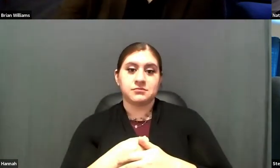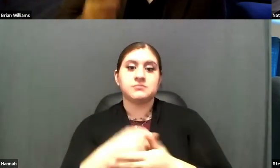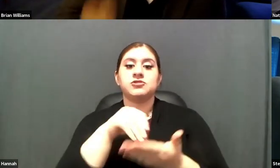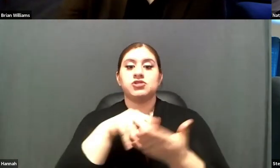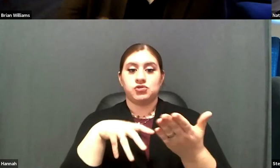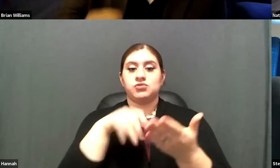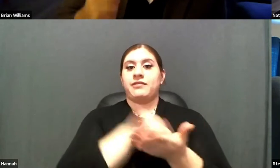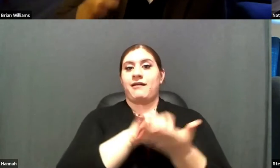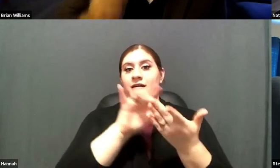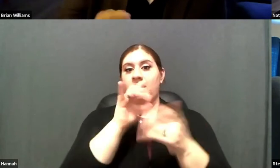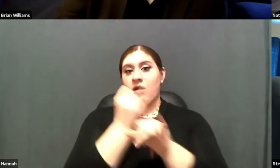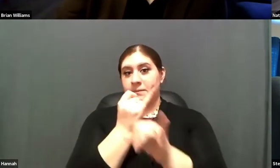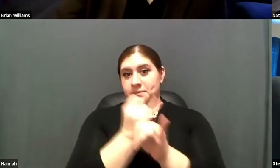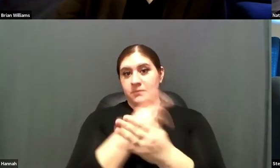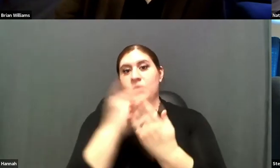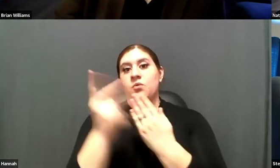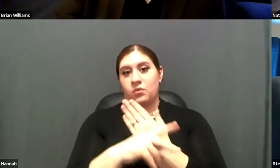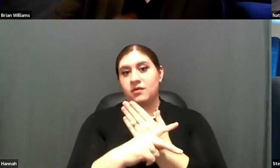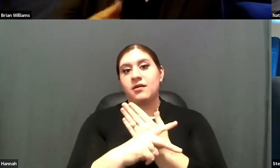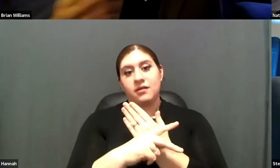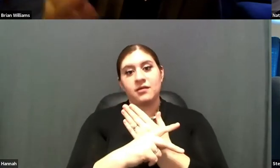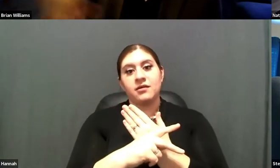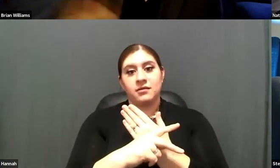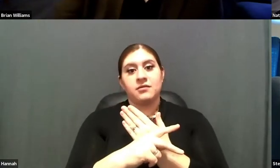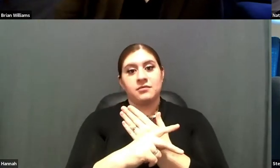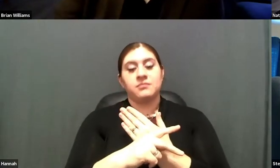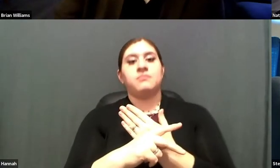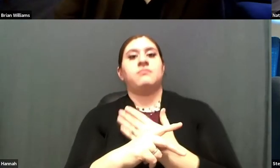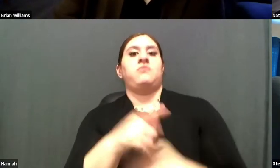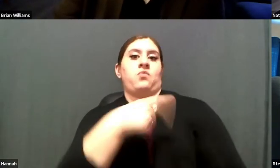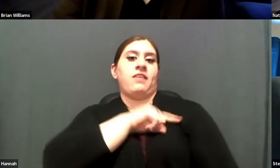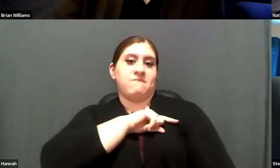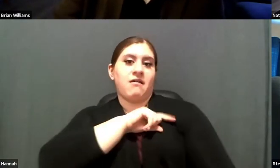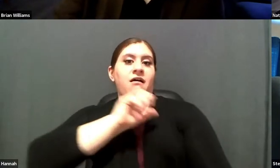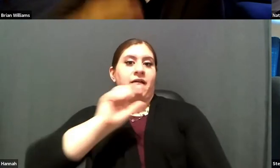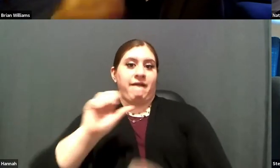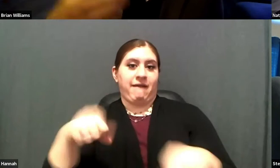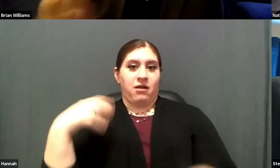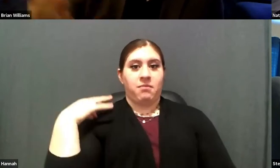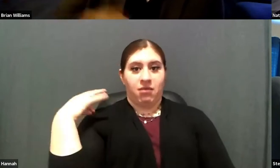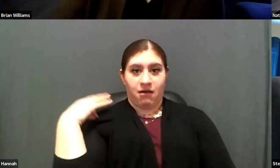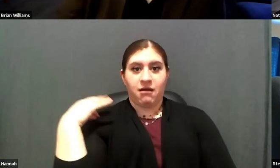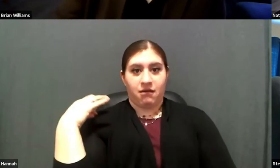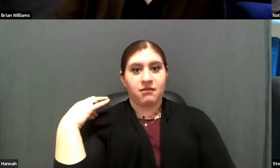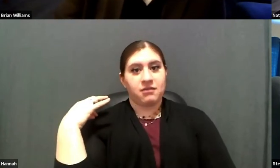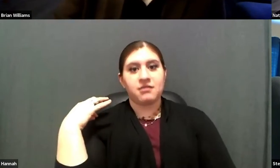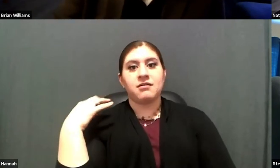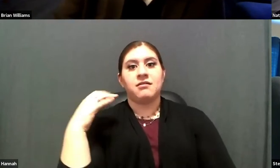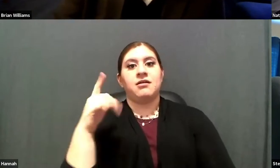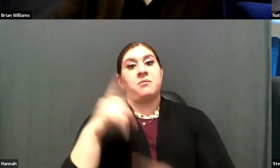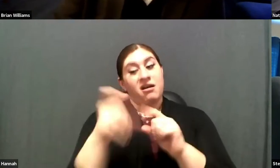the on-campus program are eligible to apply for within that are